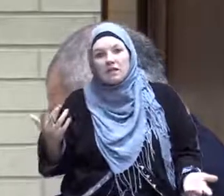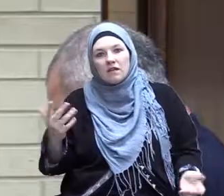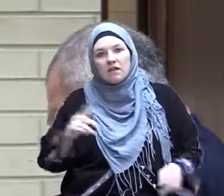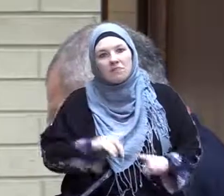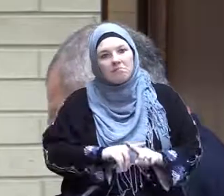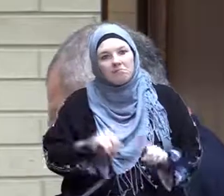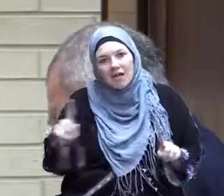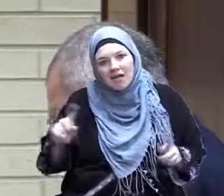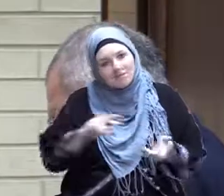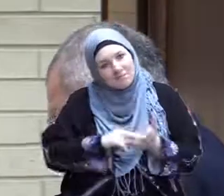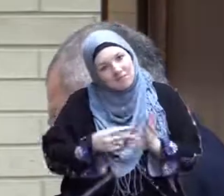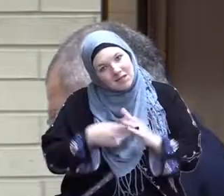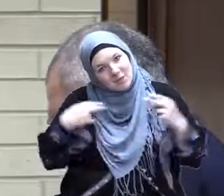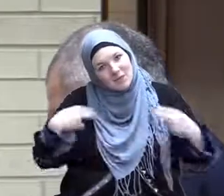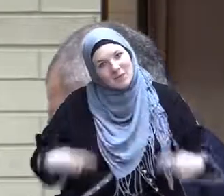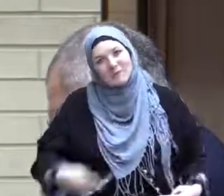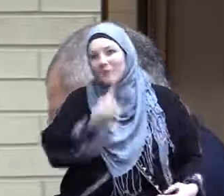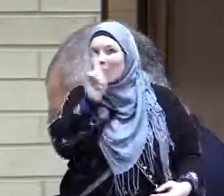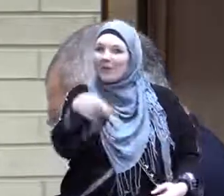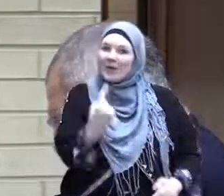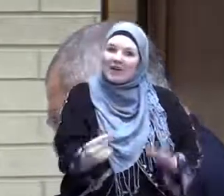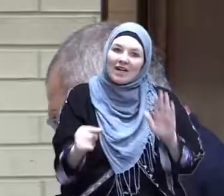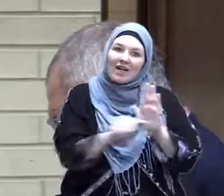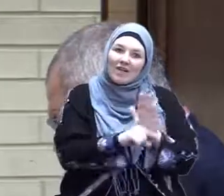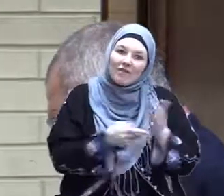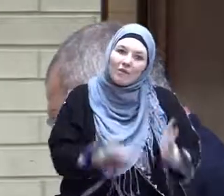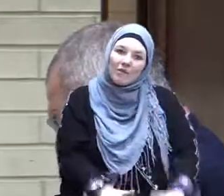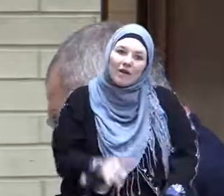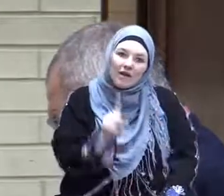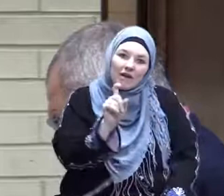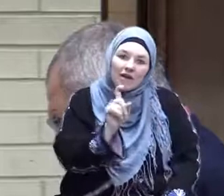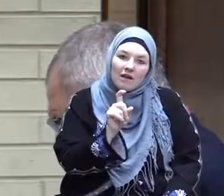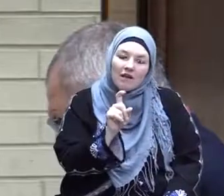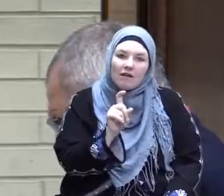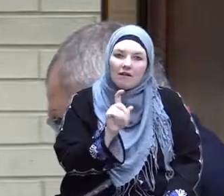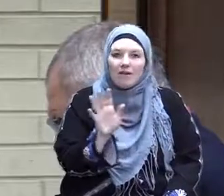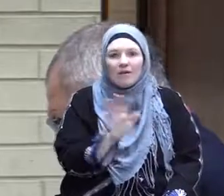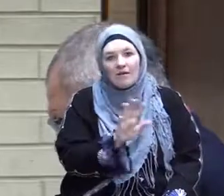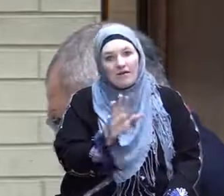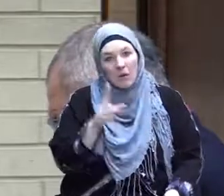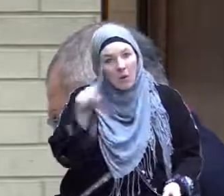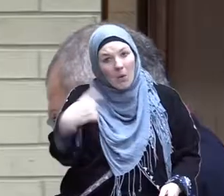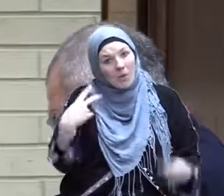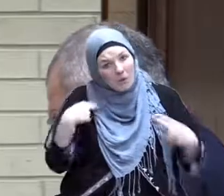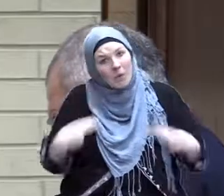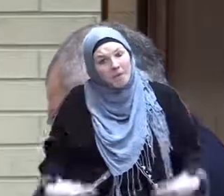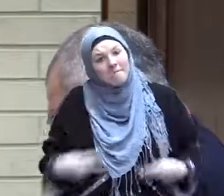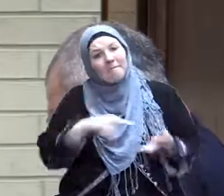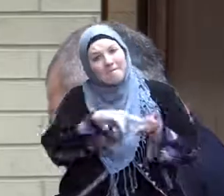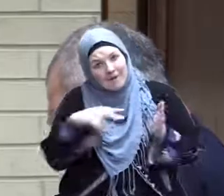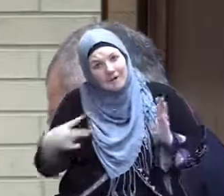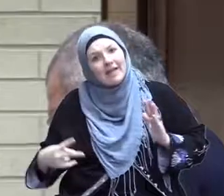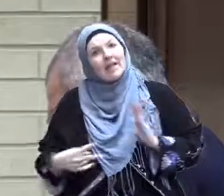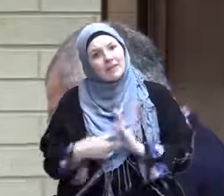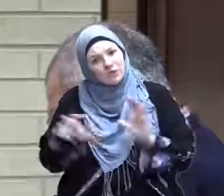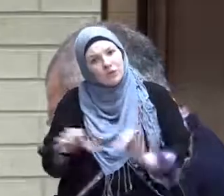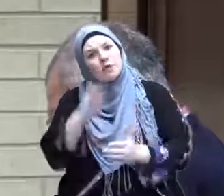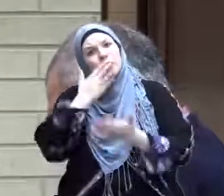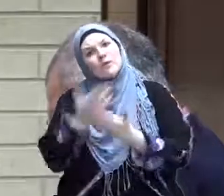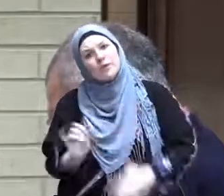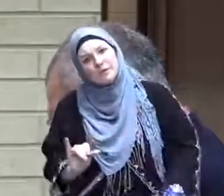human means only negative things. But being a human also means